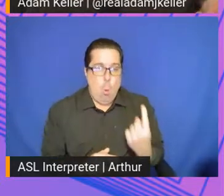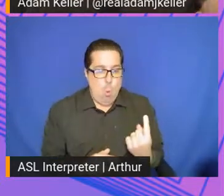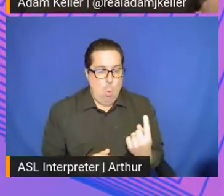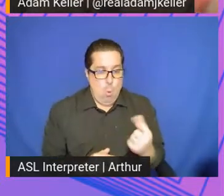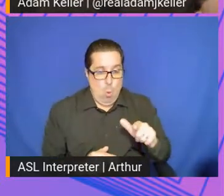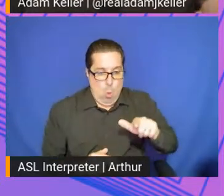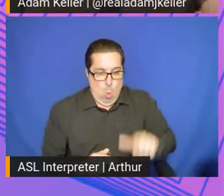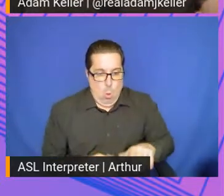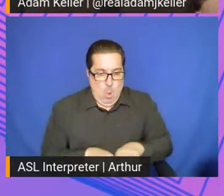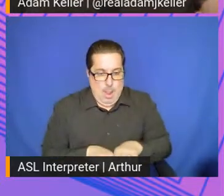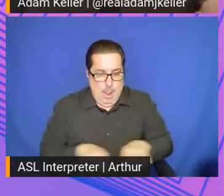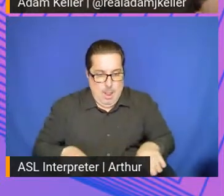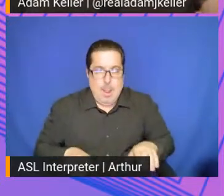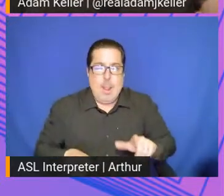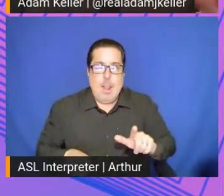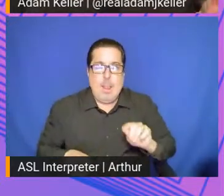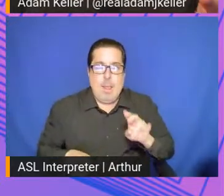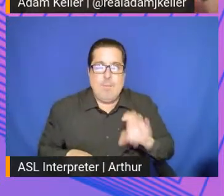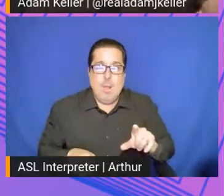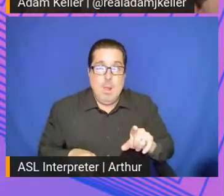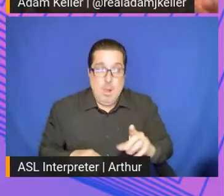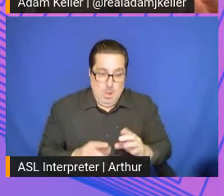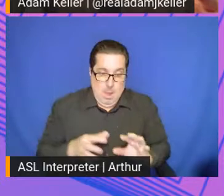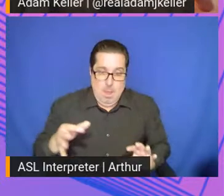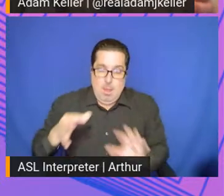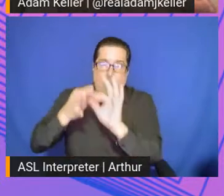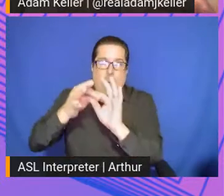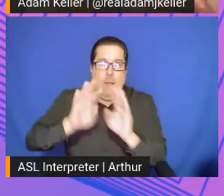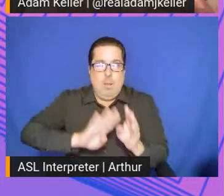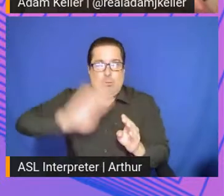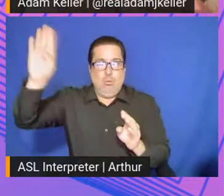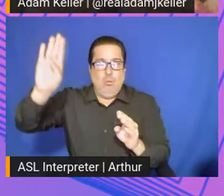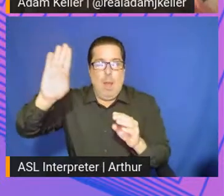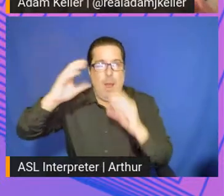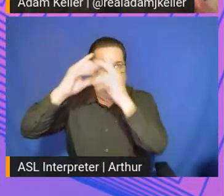They map directly to CloudFormation. By the way, the CDK